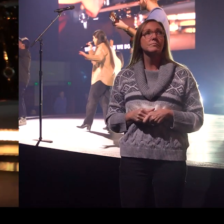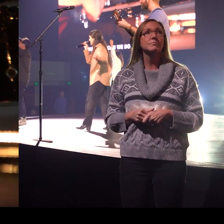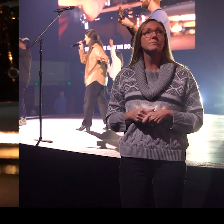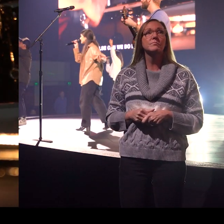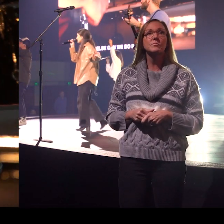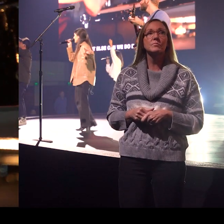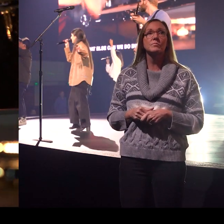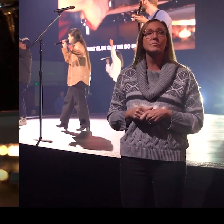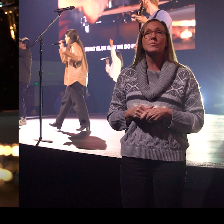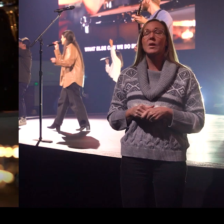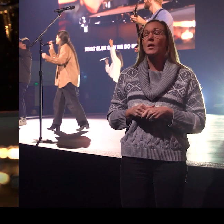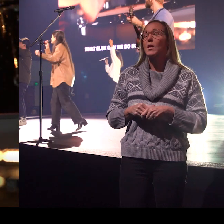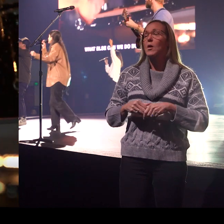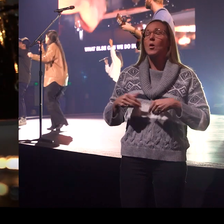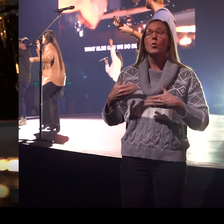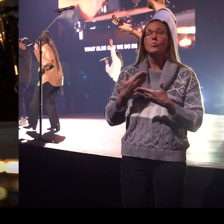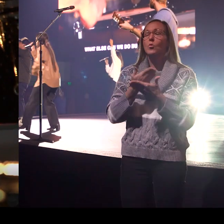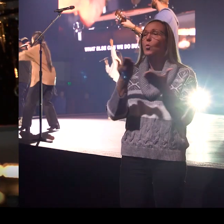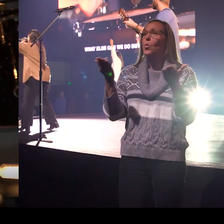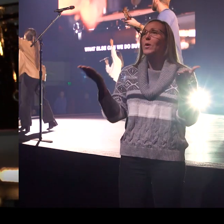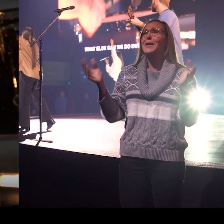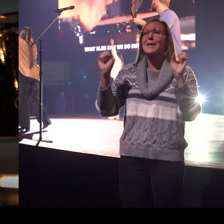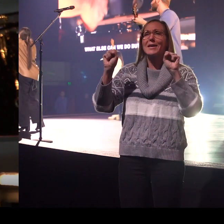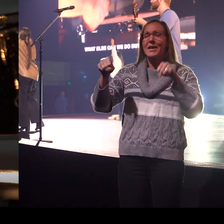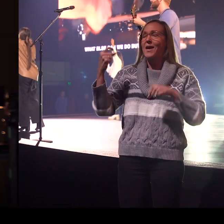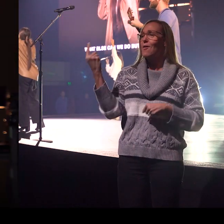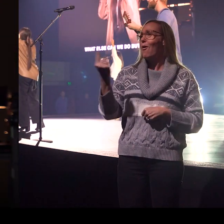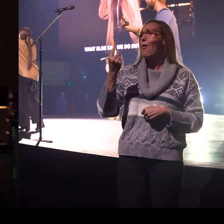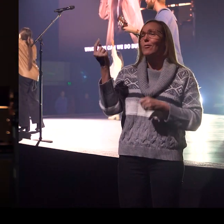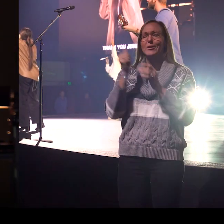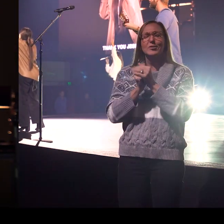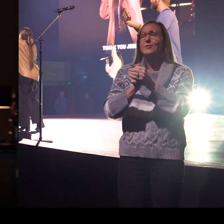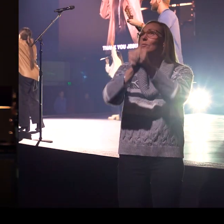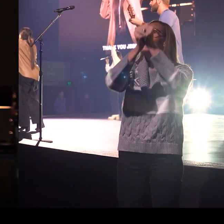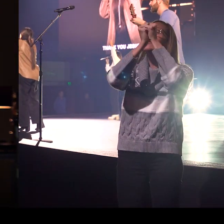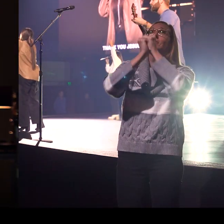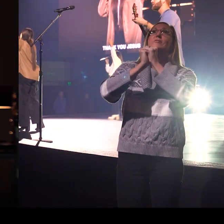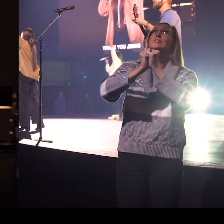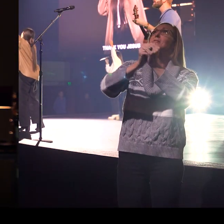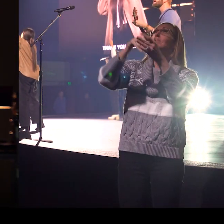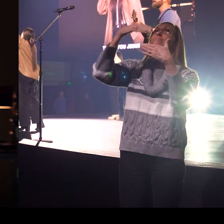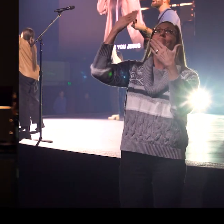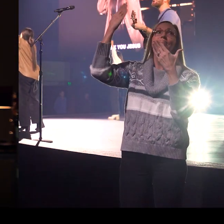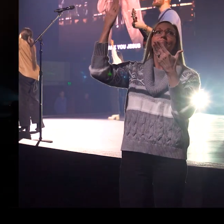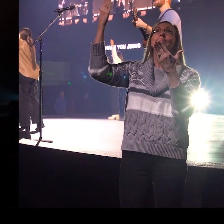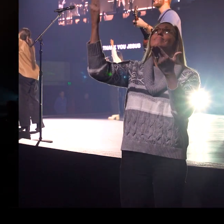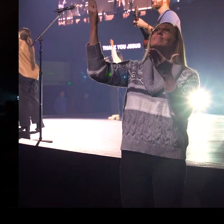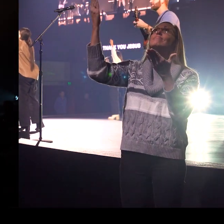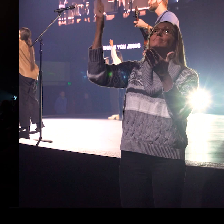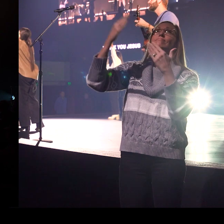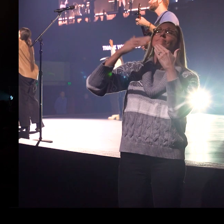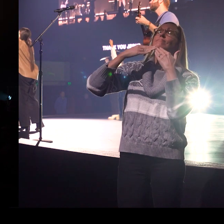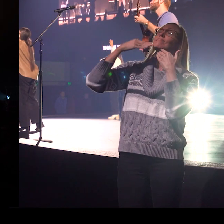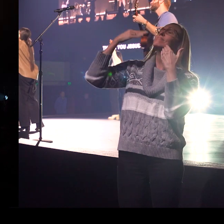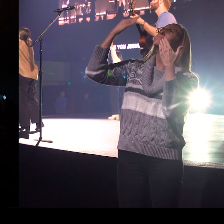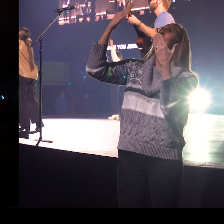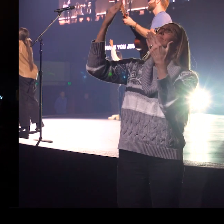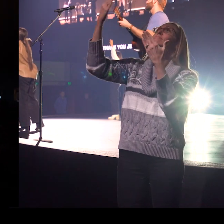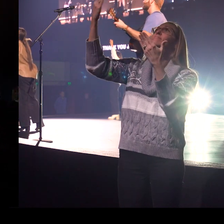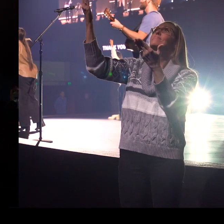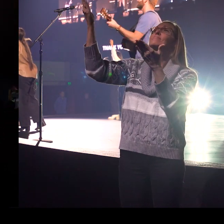So what else can we do but worship? Thank you, Jesus.